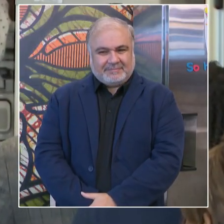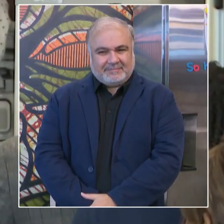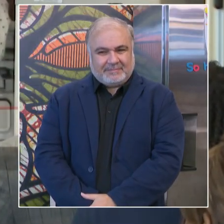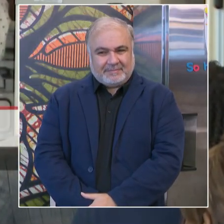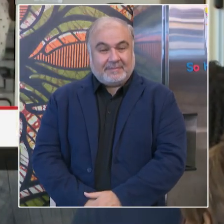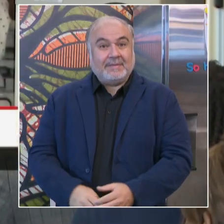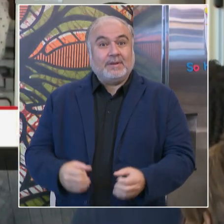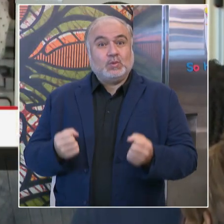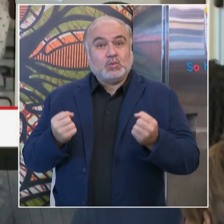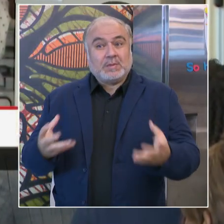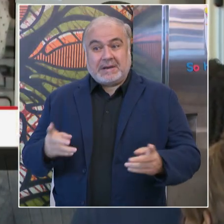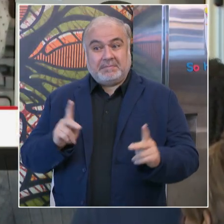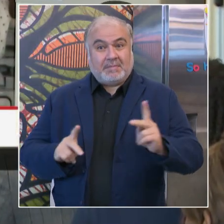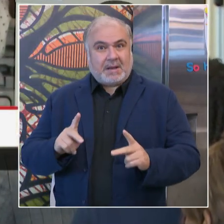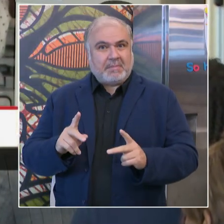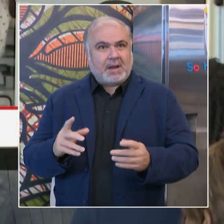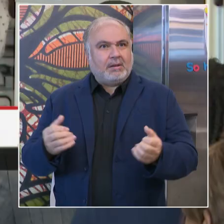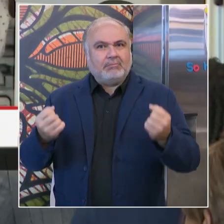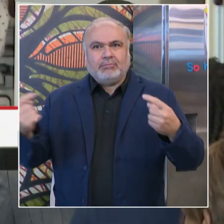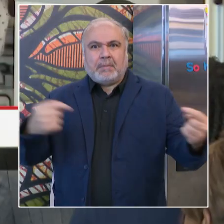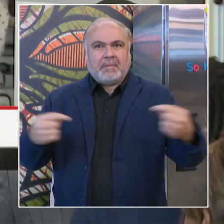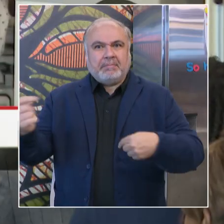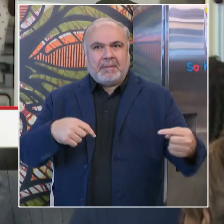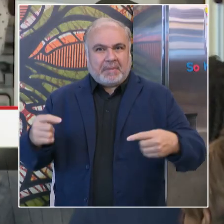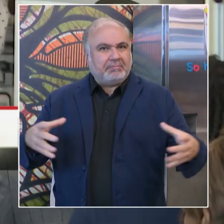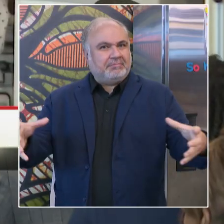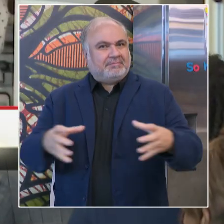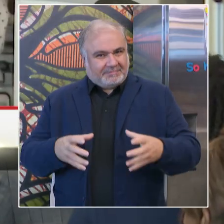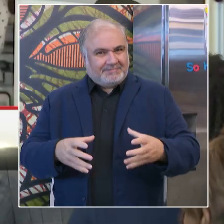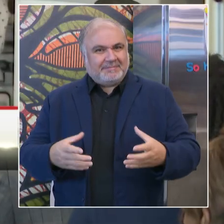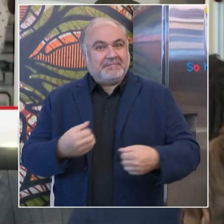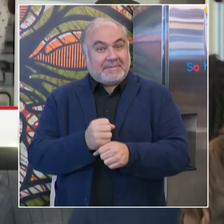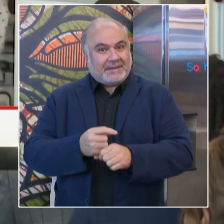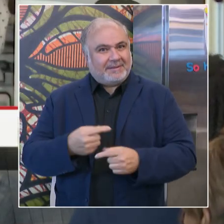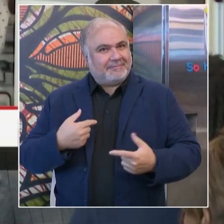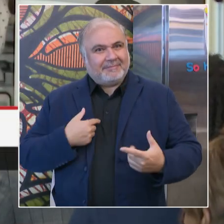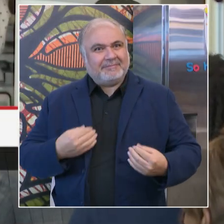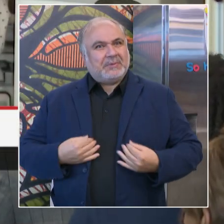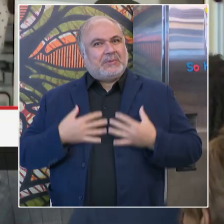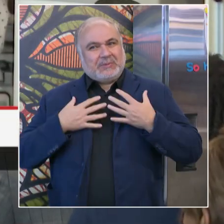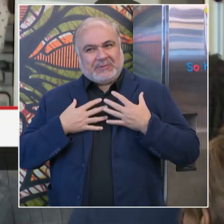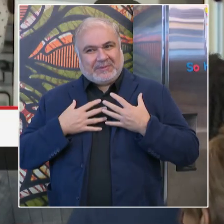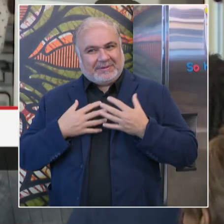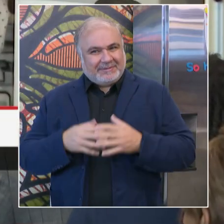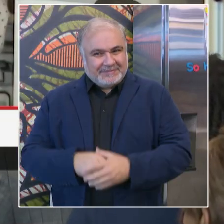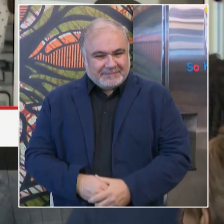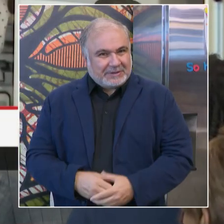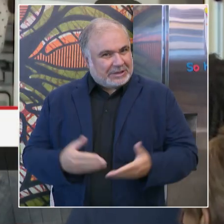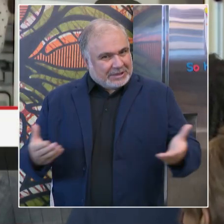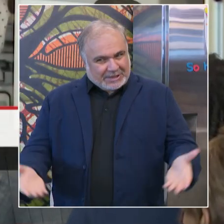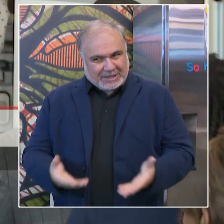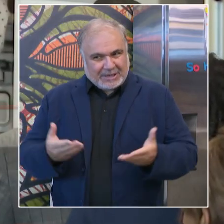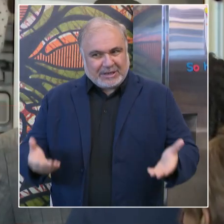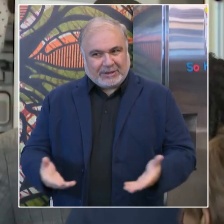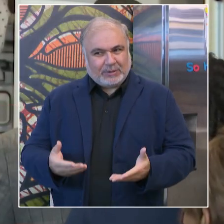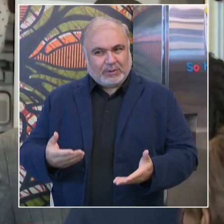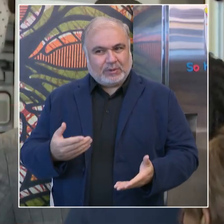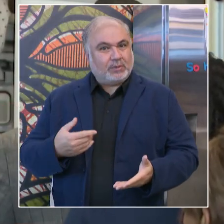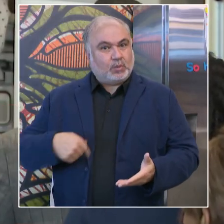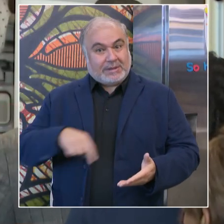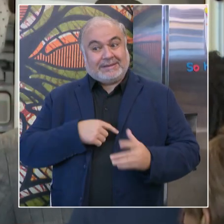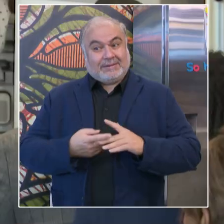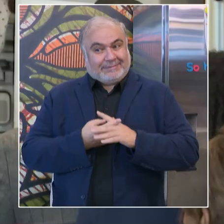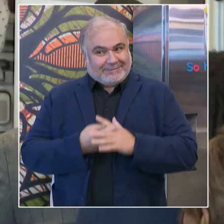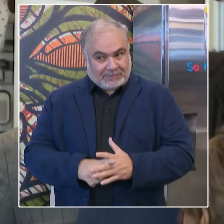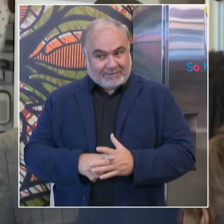from many of them today. I am thrilled to stand before you today as we launch a new era of opportunity right here in